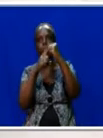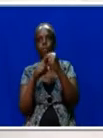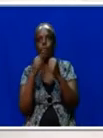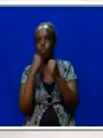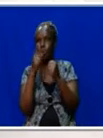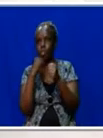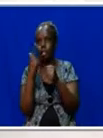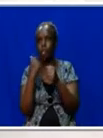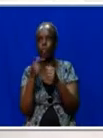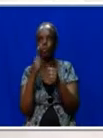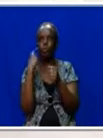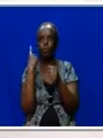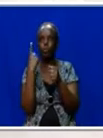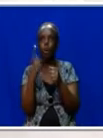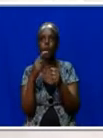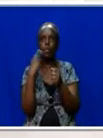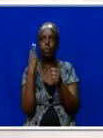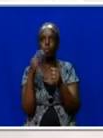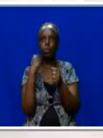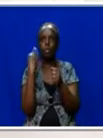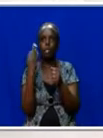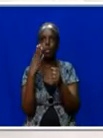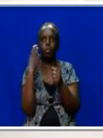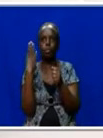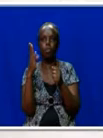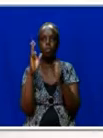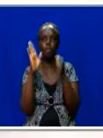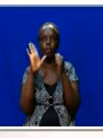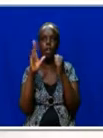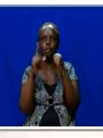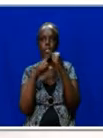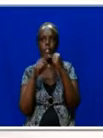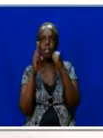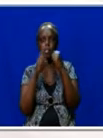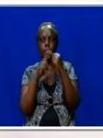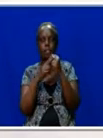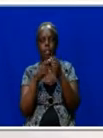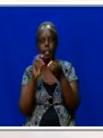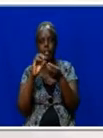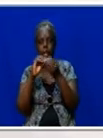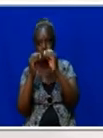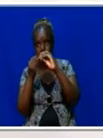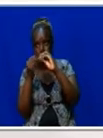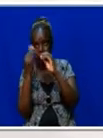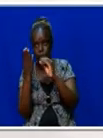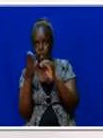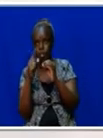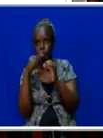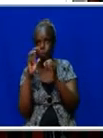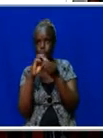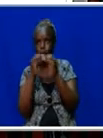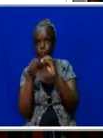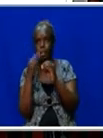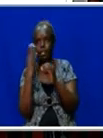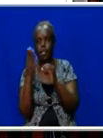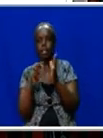are 1, 2, 3, 4, 5, 6, 7 data points. So those 7 data